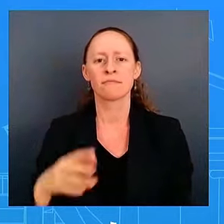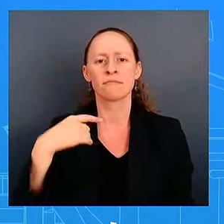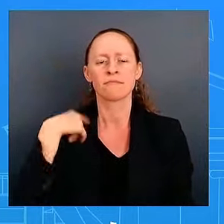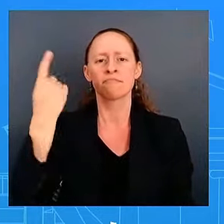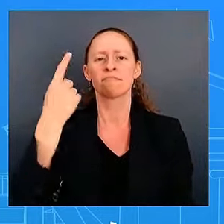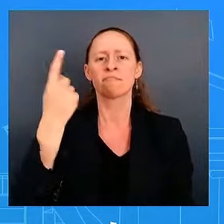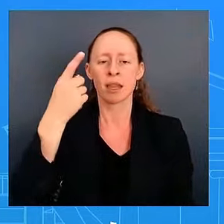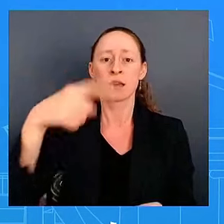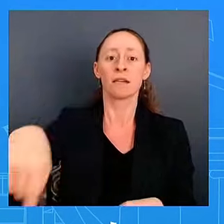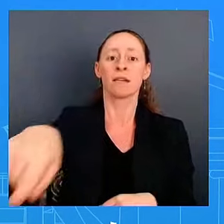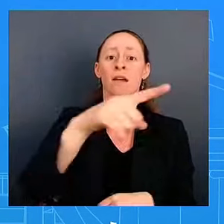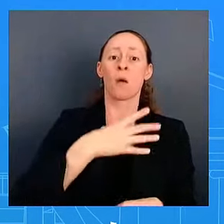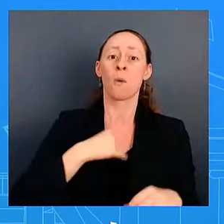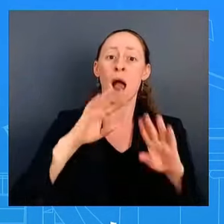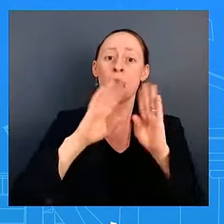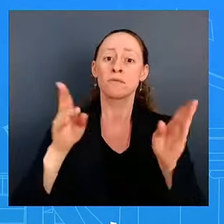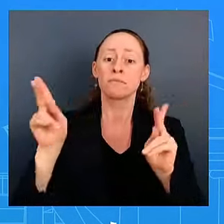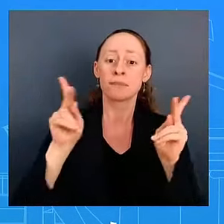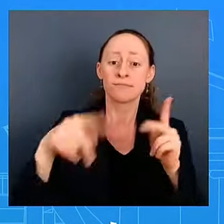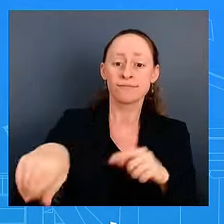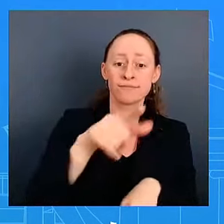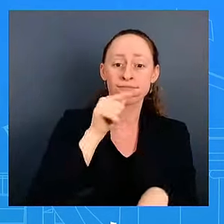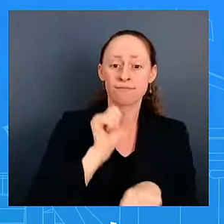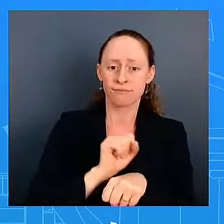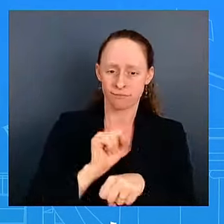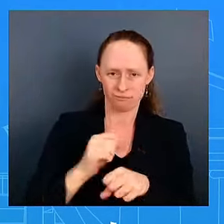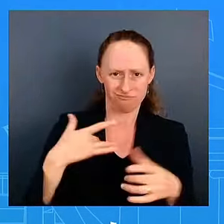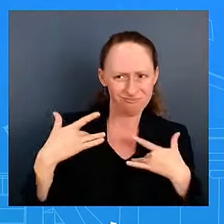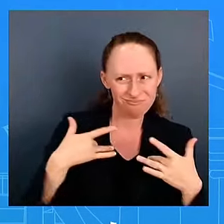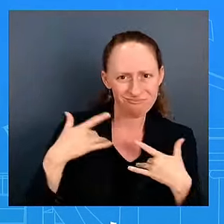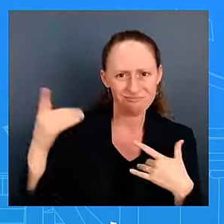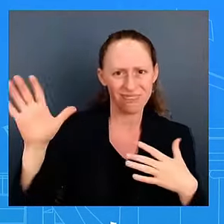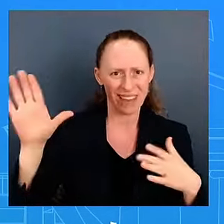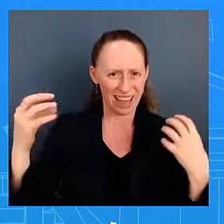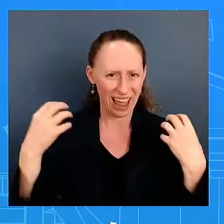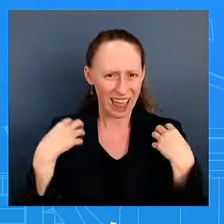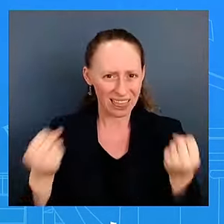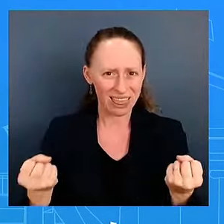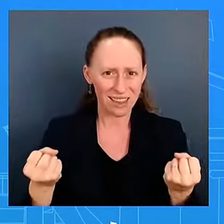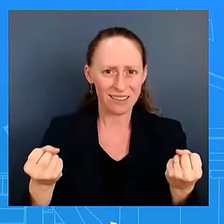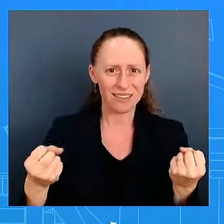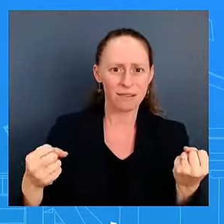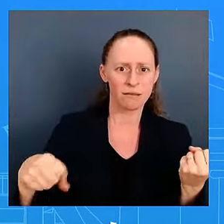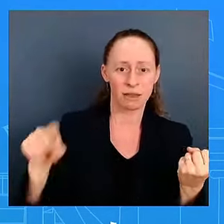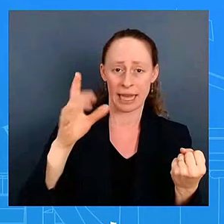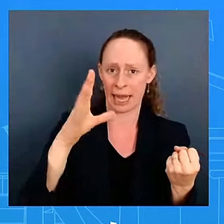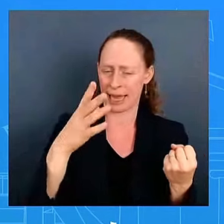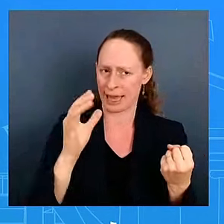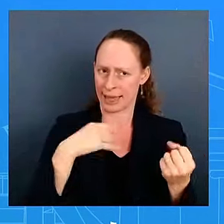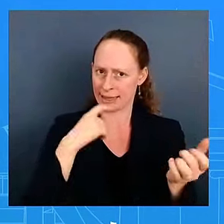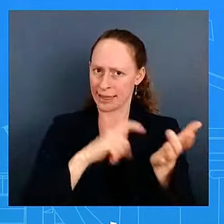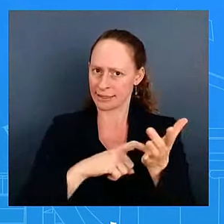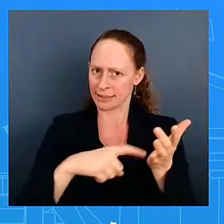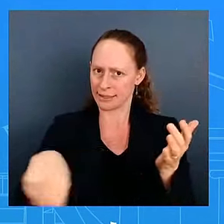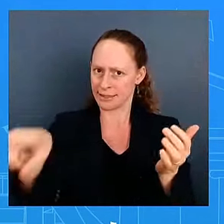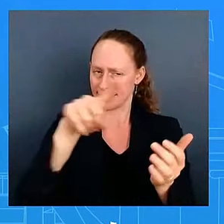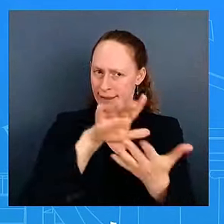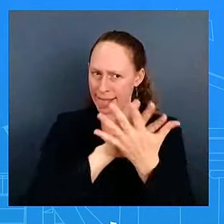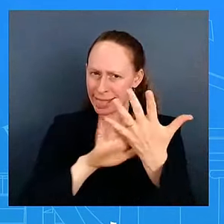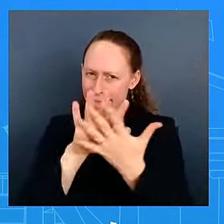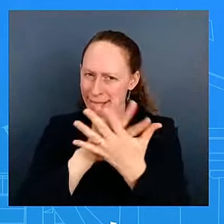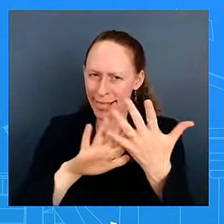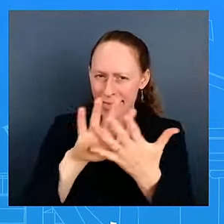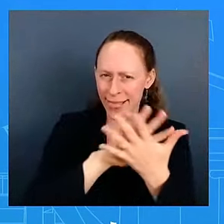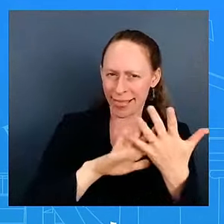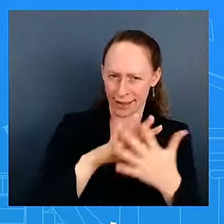health, whether the White House has been forthcoming or not about that issue. And I just wondered, have the last 12 days made you